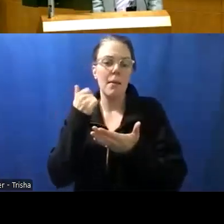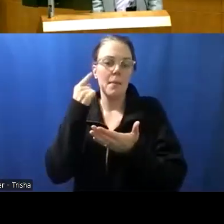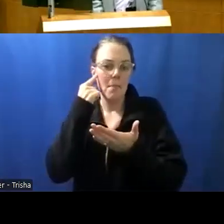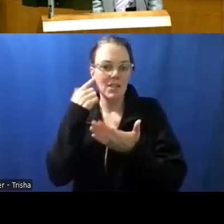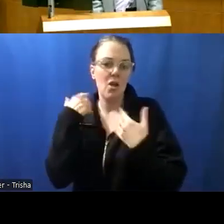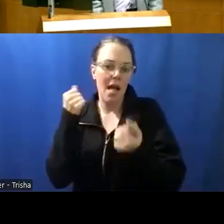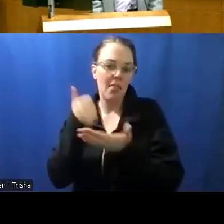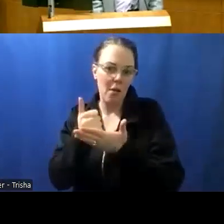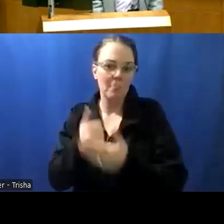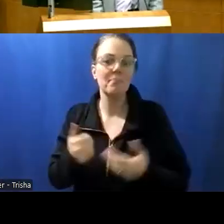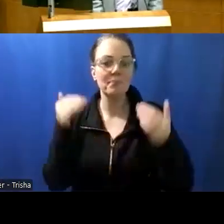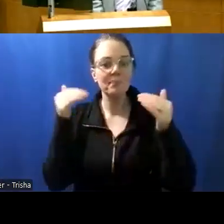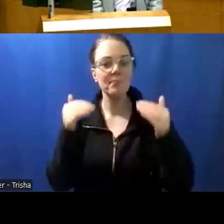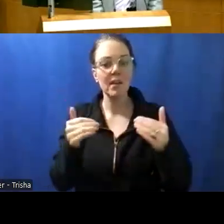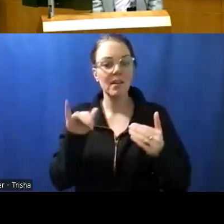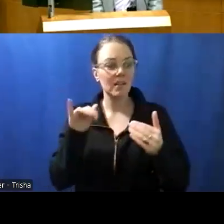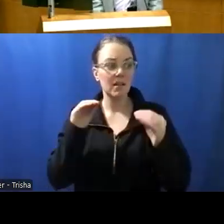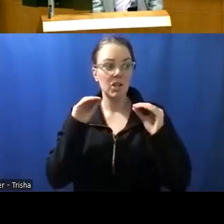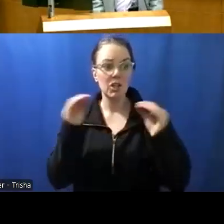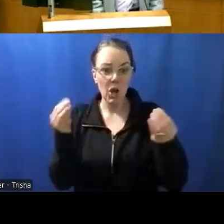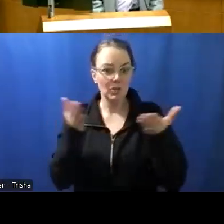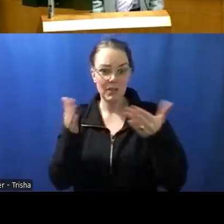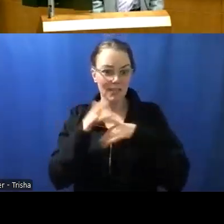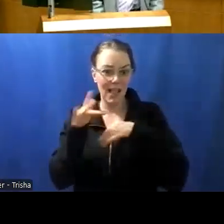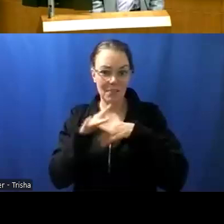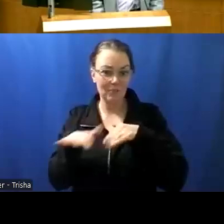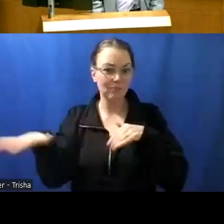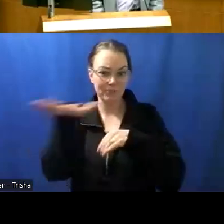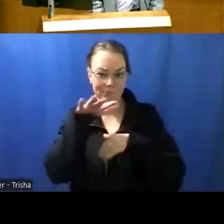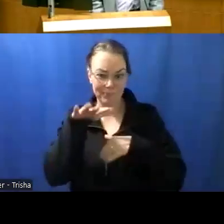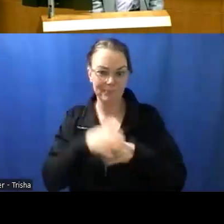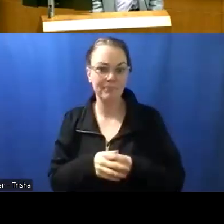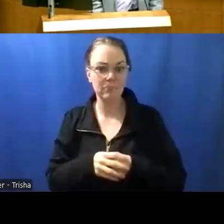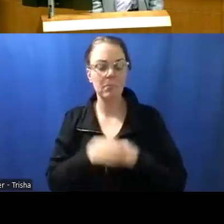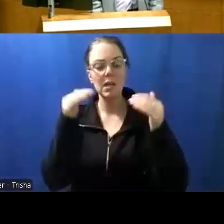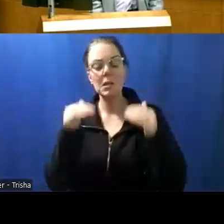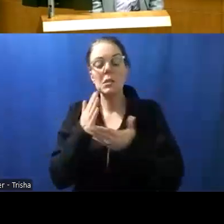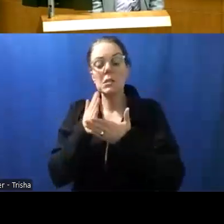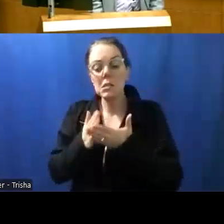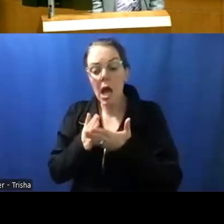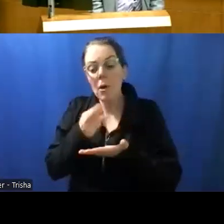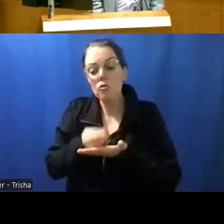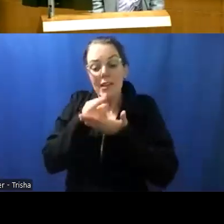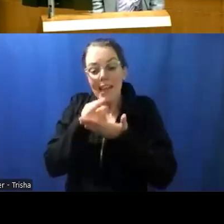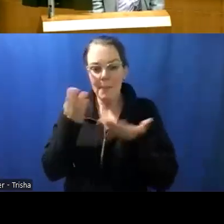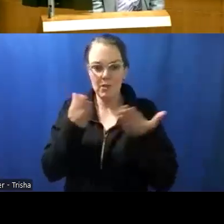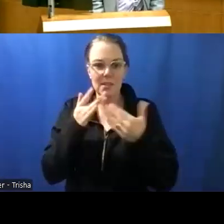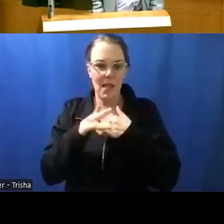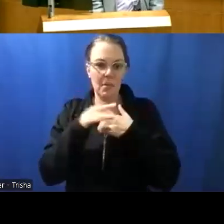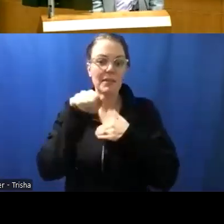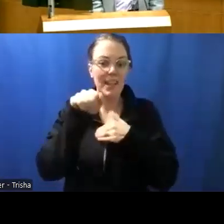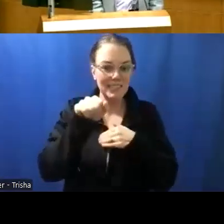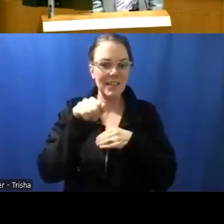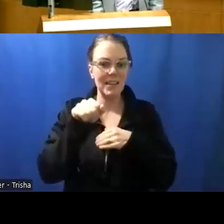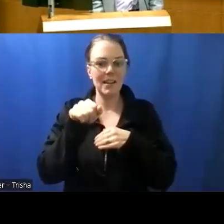These services are generally not available. And the services that are available from the rehab point of view, maybe will